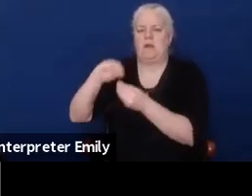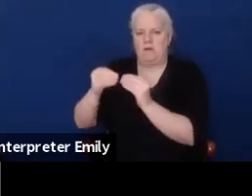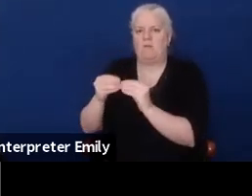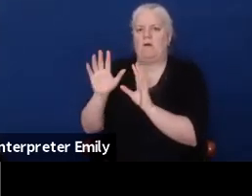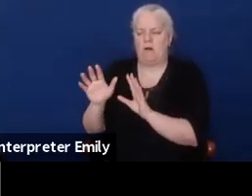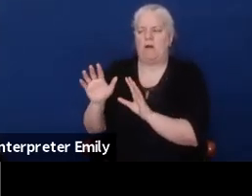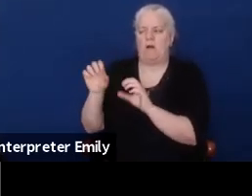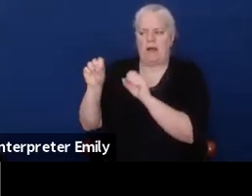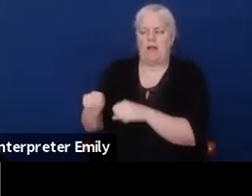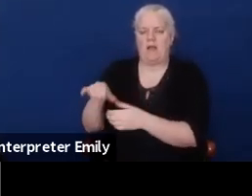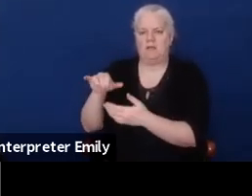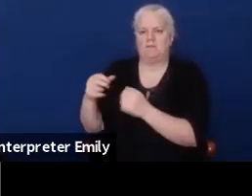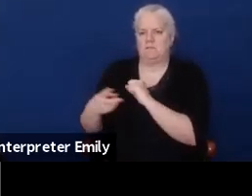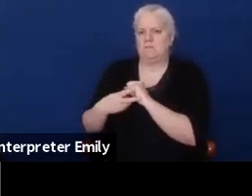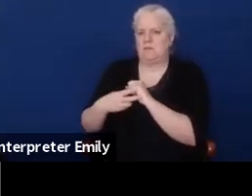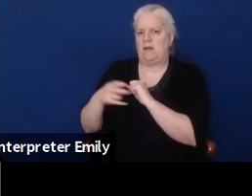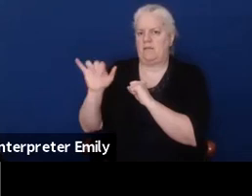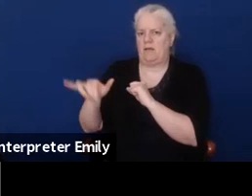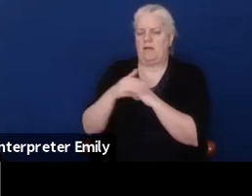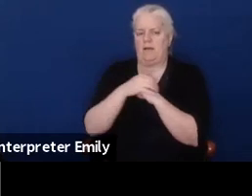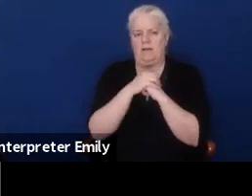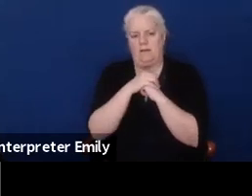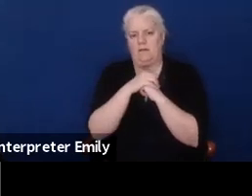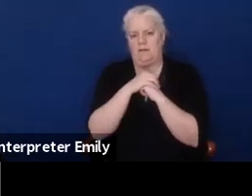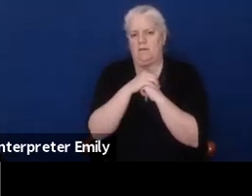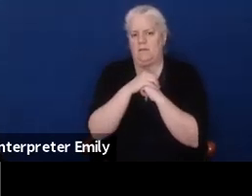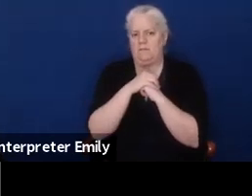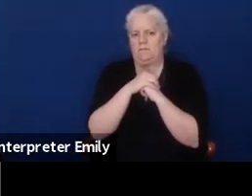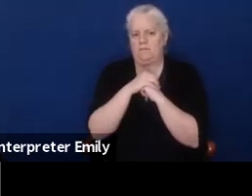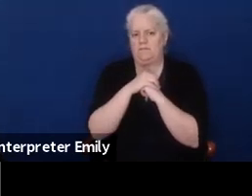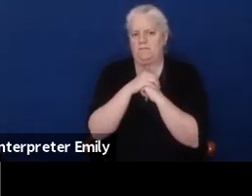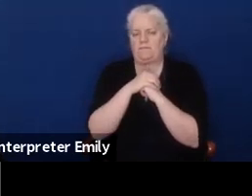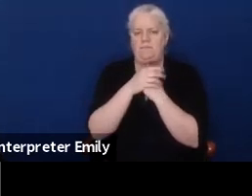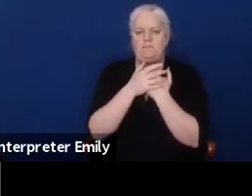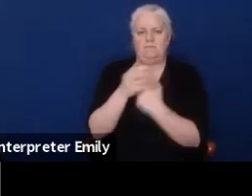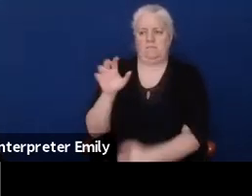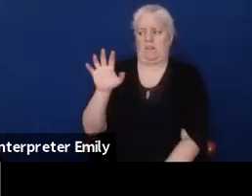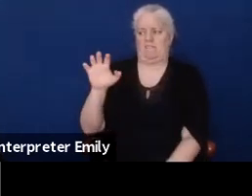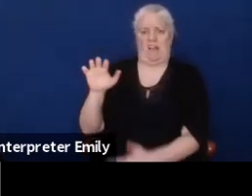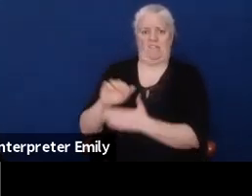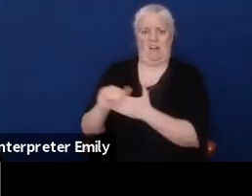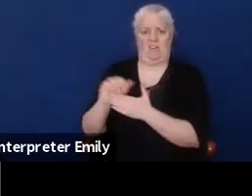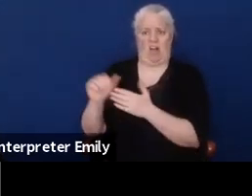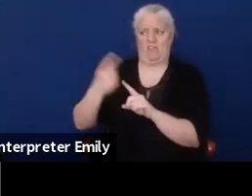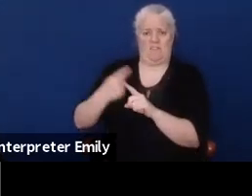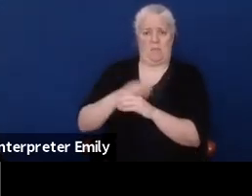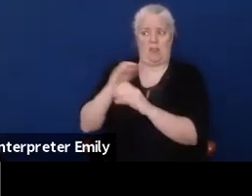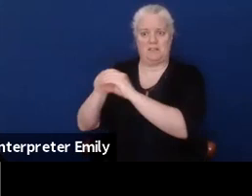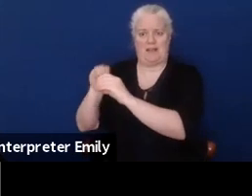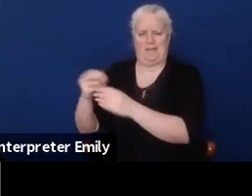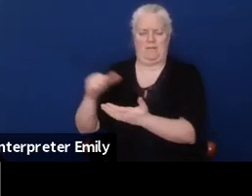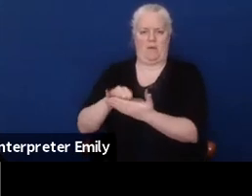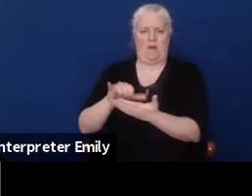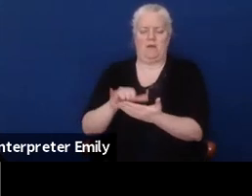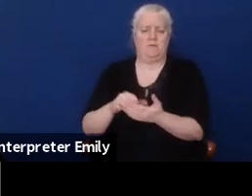like $500 a month or 200 or 300. Even if you can do $50 or 20, that's good. You know,